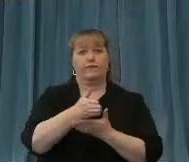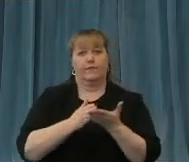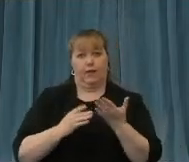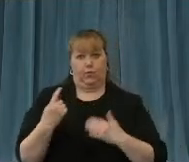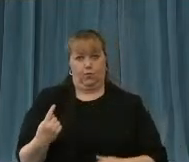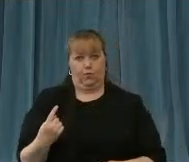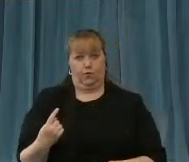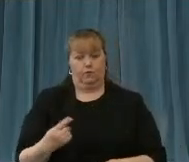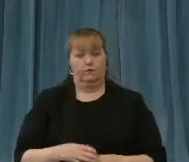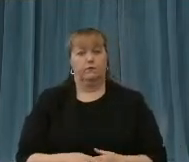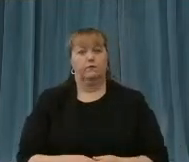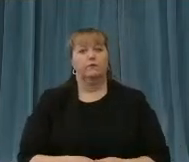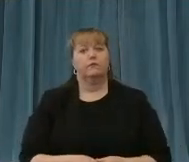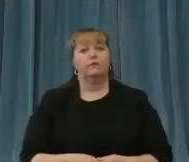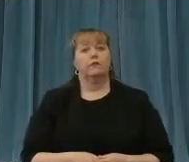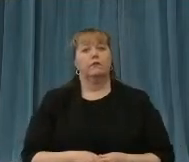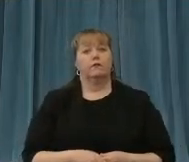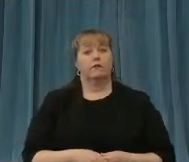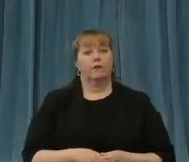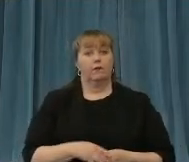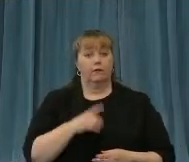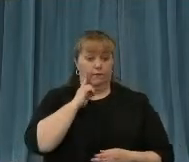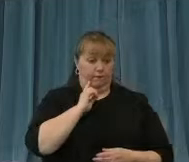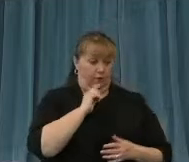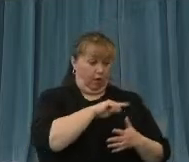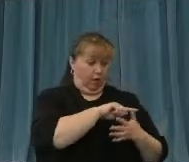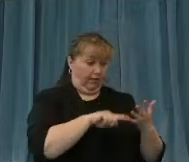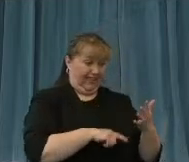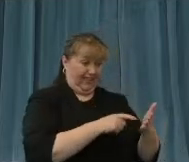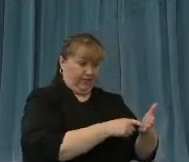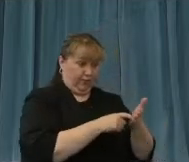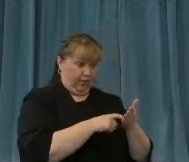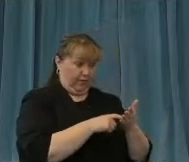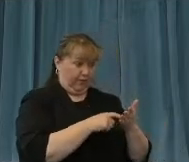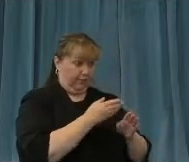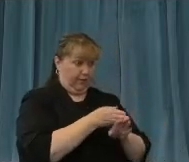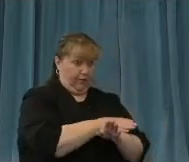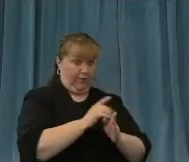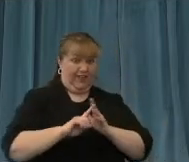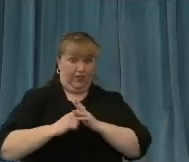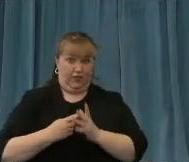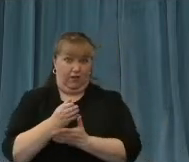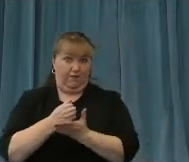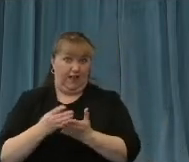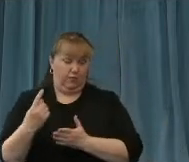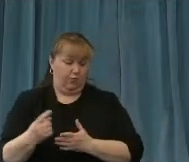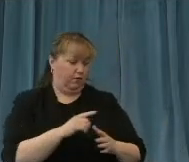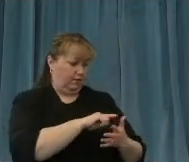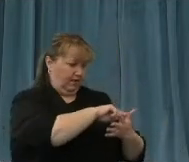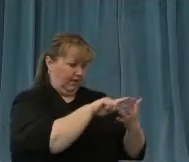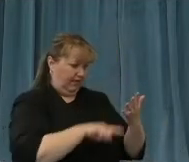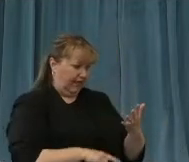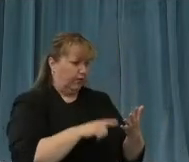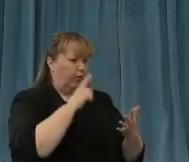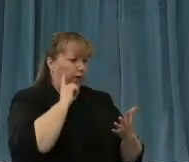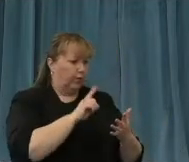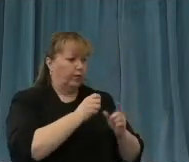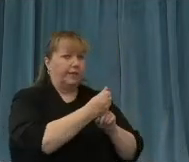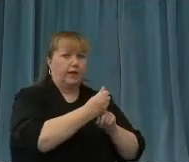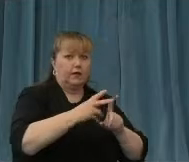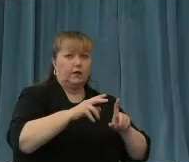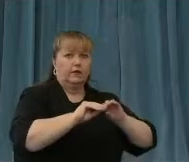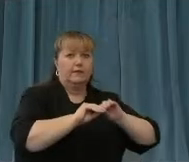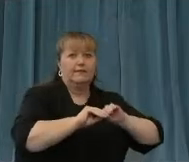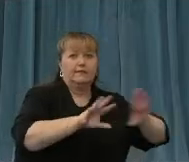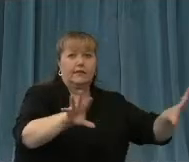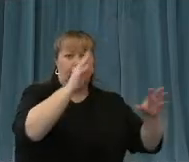this criteria to be able to move into phase one, we will be preparing and issuing guidance to further spell out how phase one